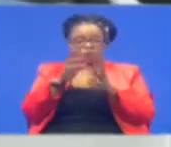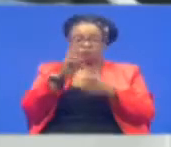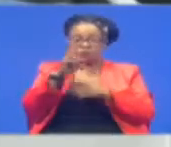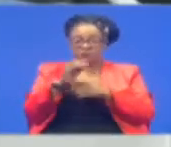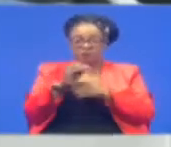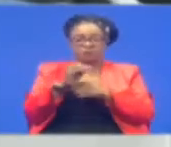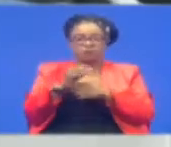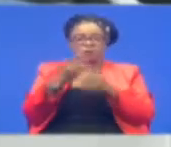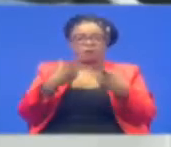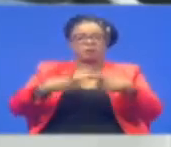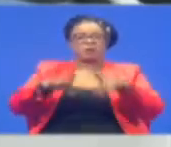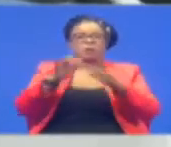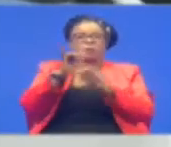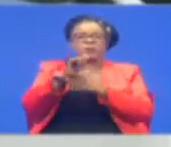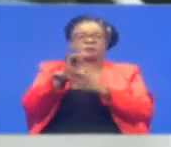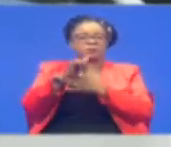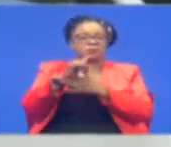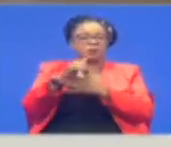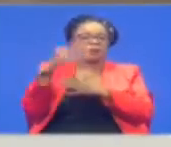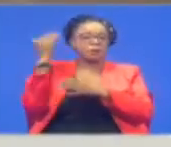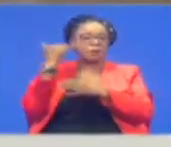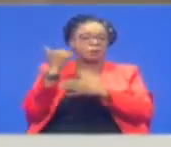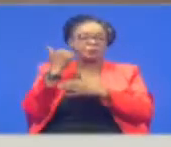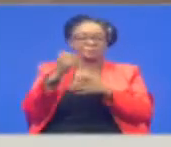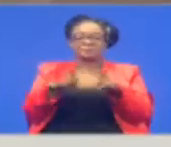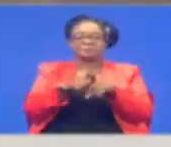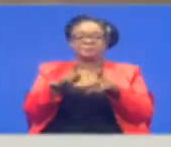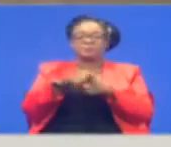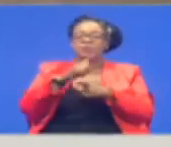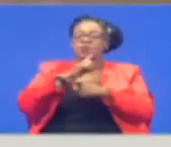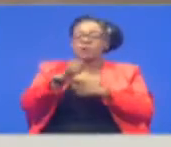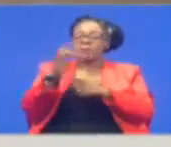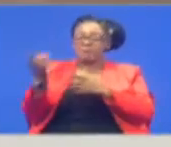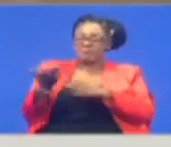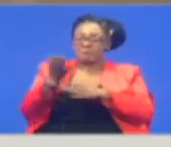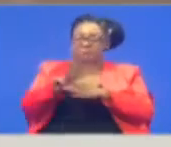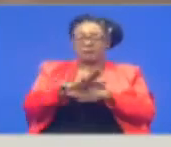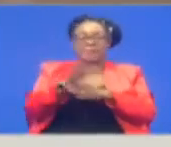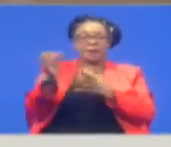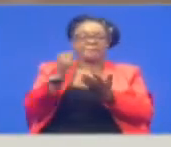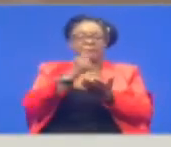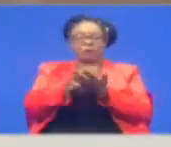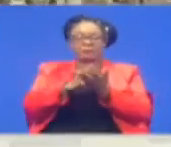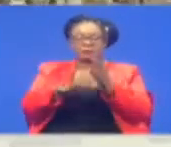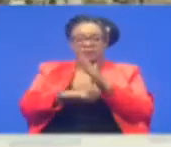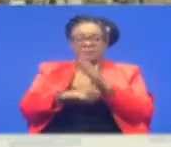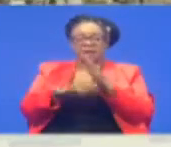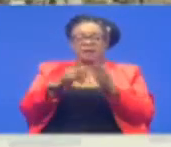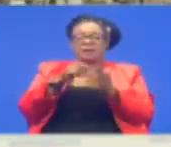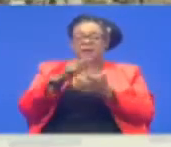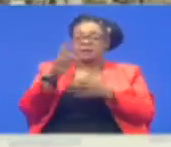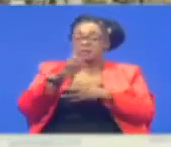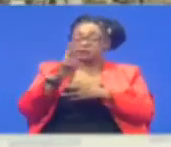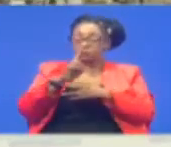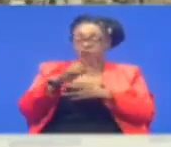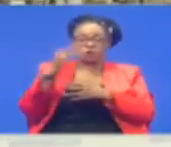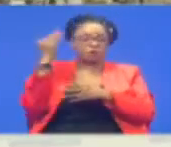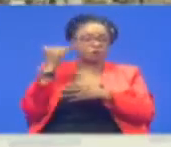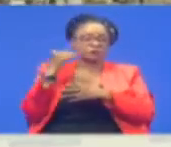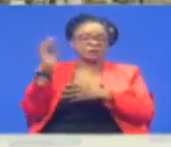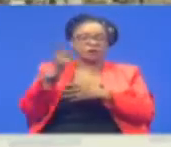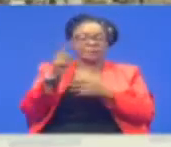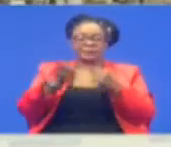to play out in court. The board was ordered to reinstate him by the Employment and Labour Relations Court in Nairobi on the 6th